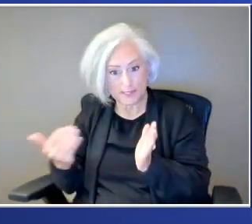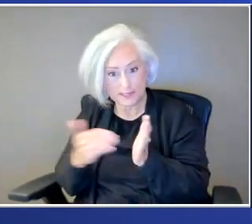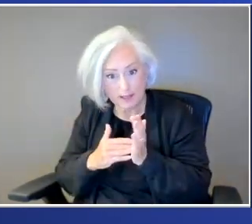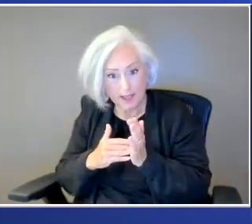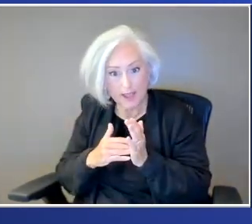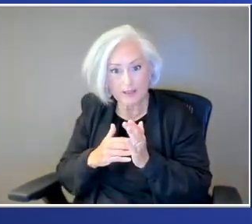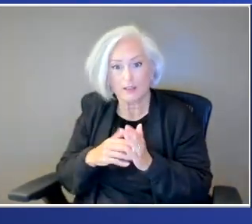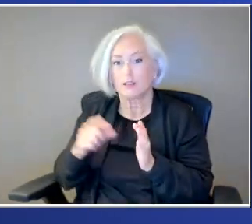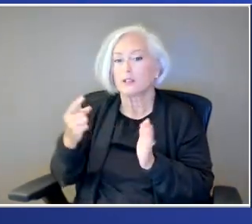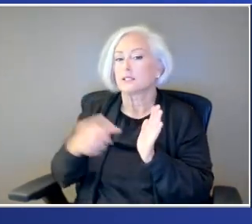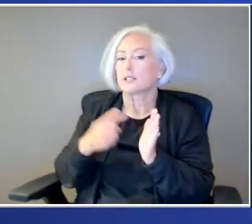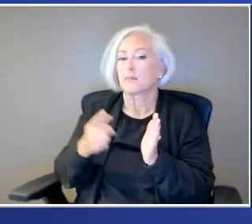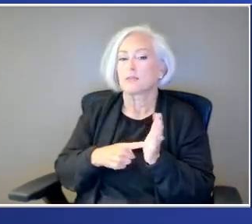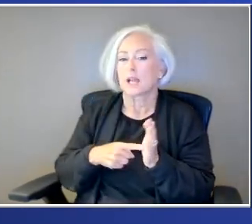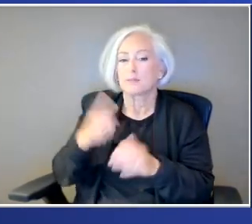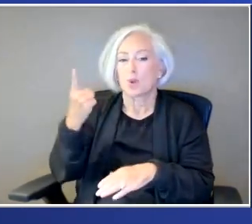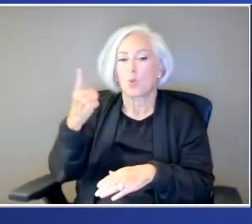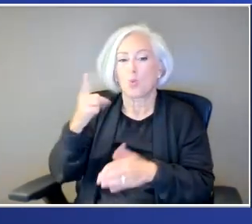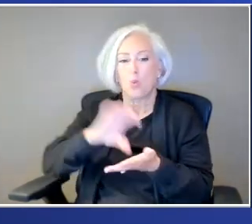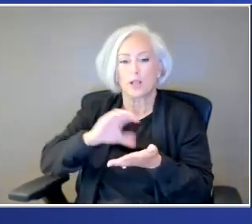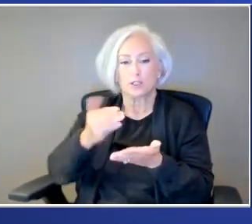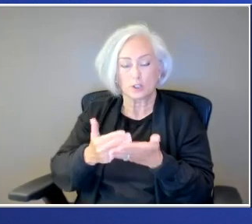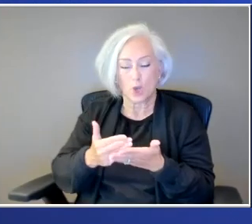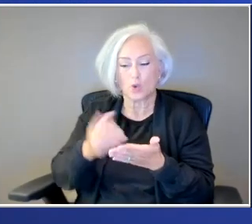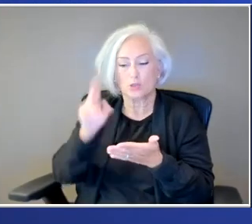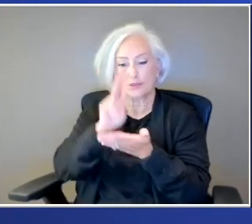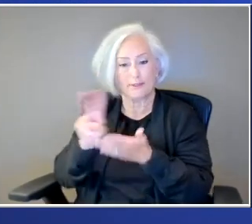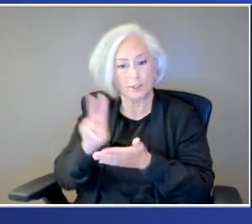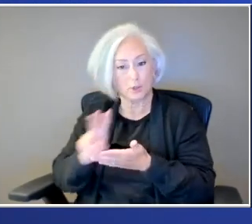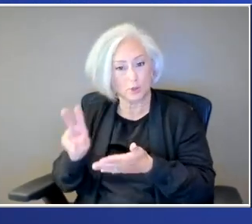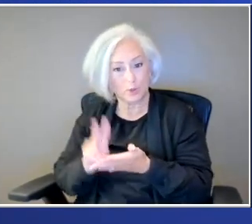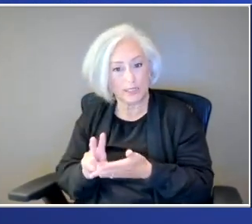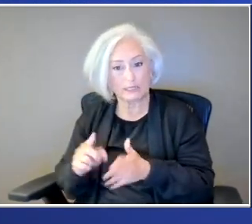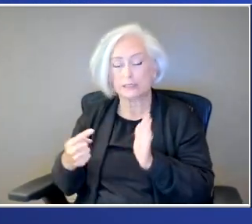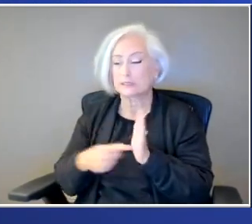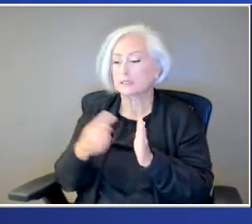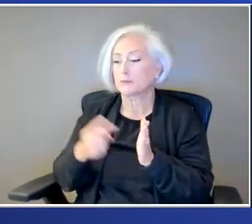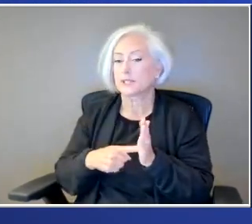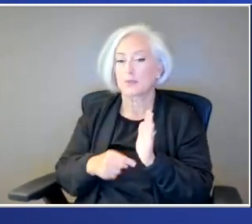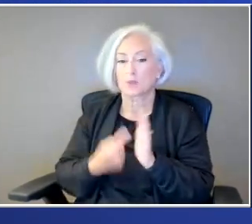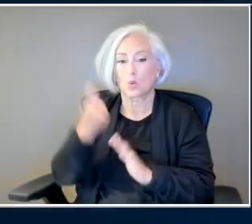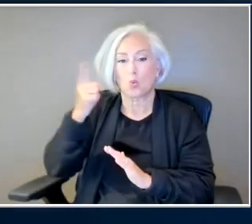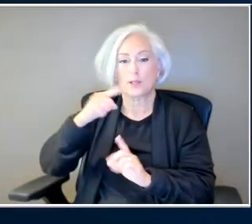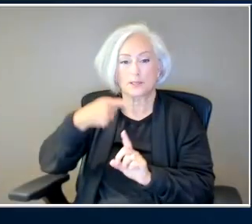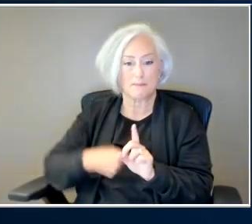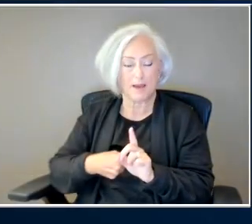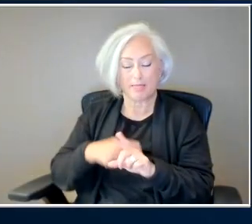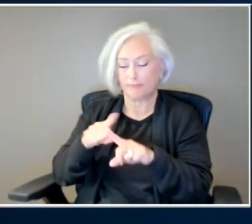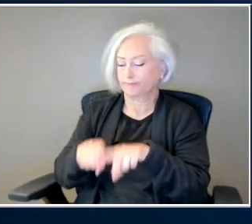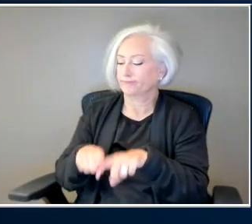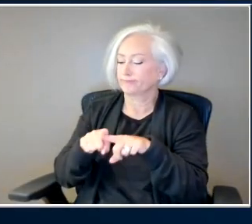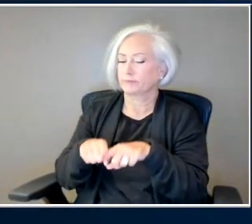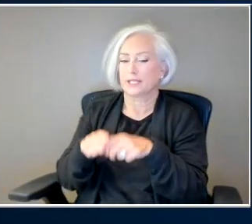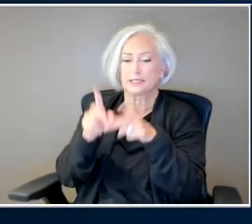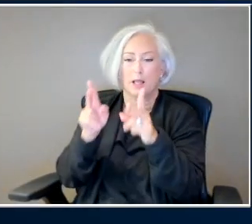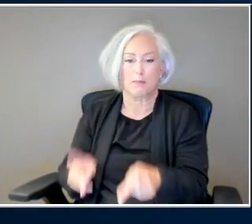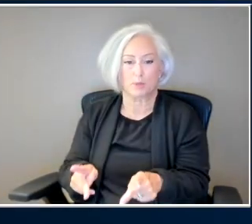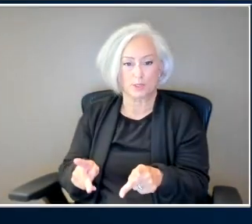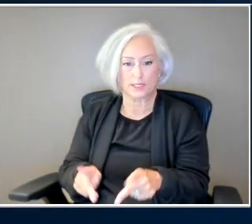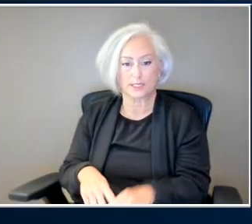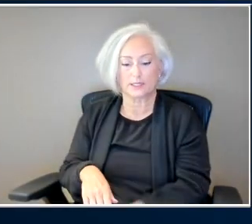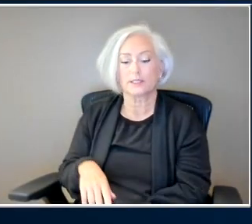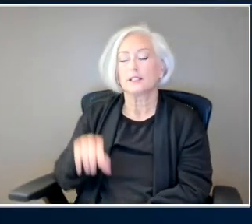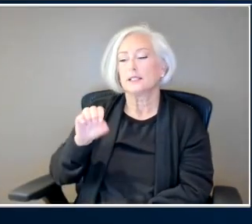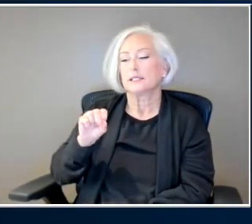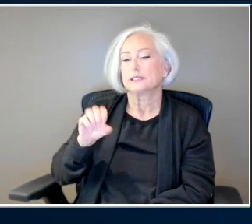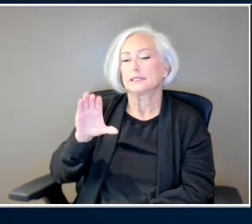patients can be on 1 dose a month. So it looks individualized patient care. Stu wants to know, what is Saxenda and is it still